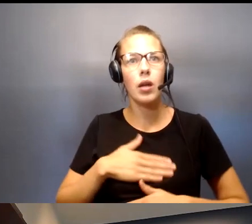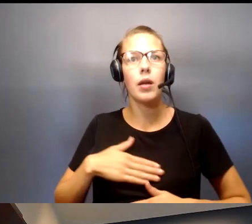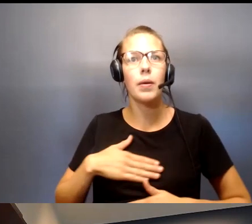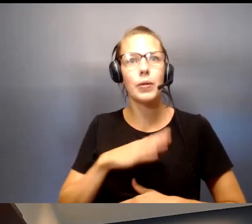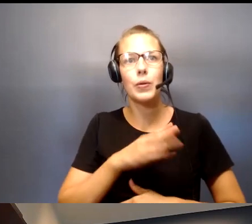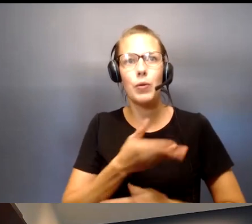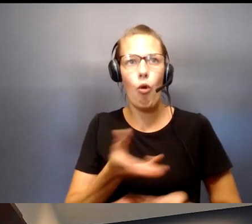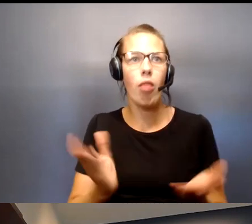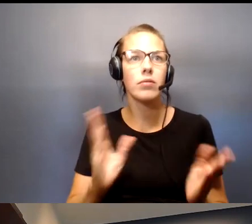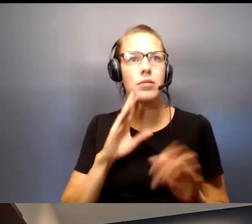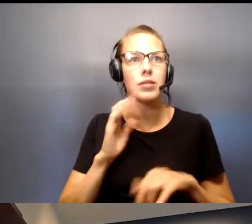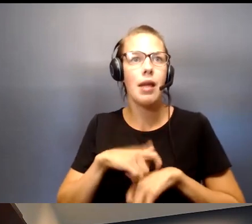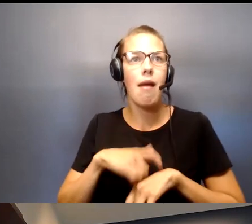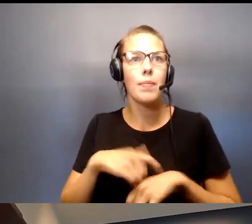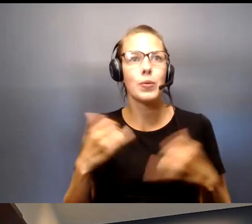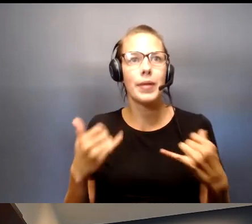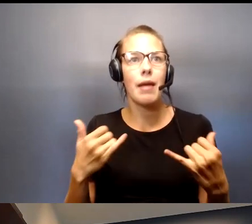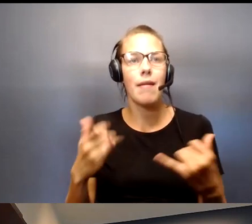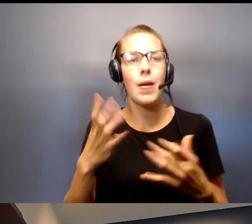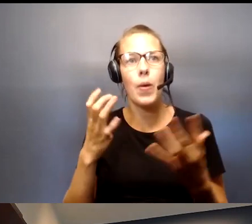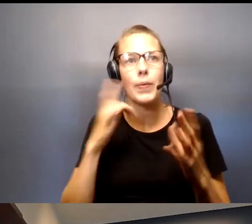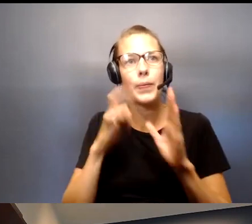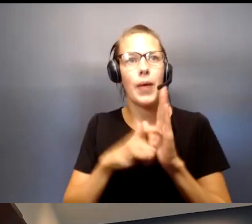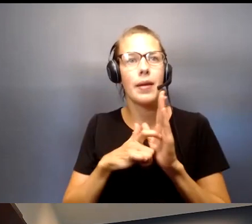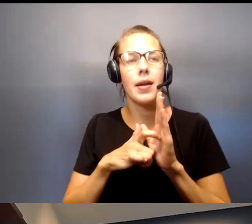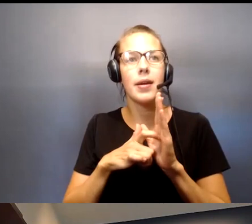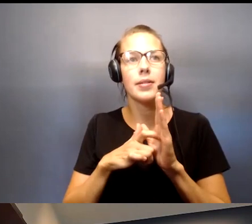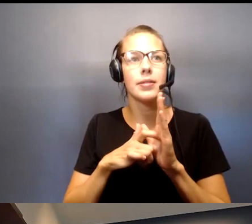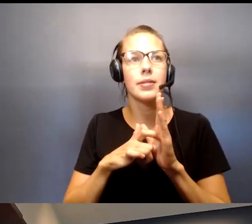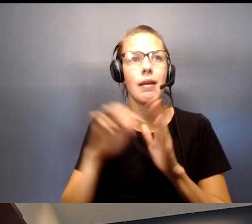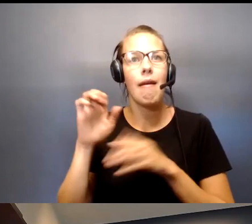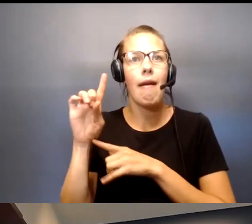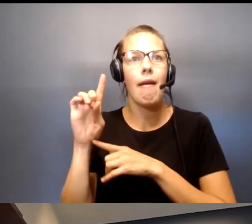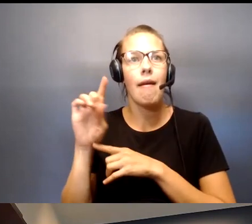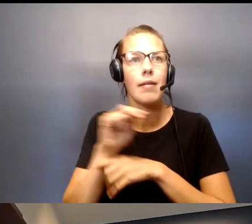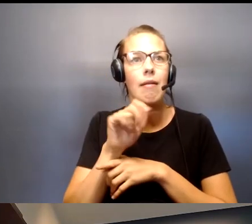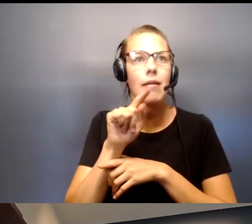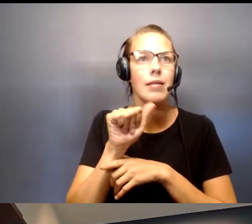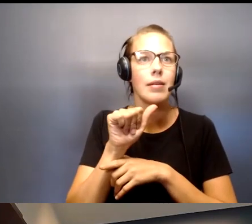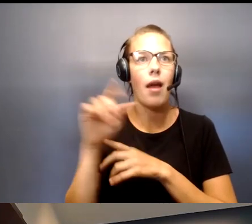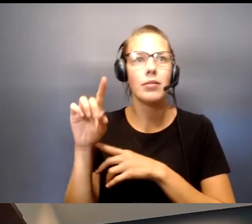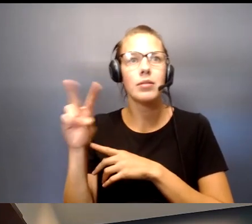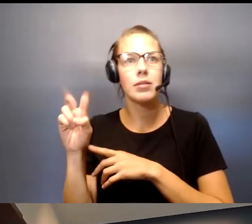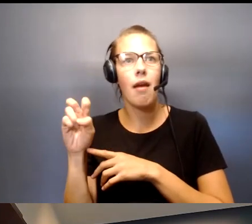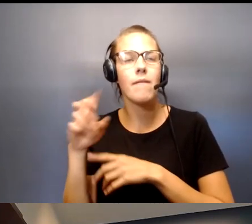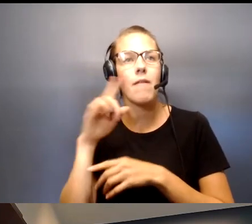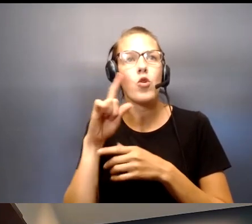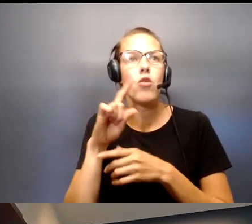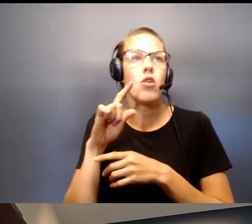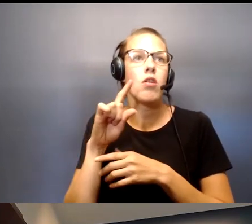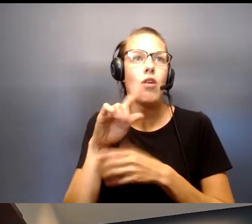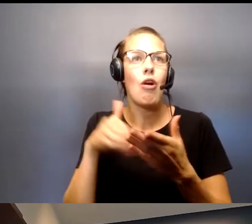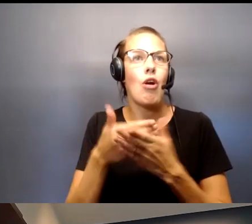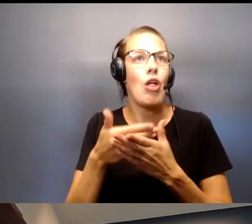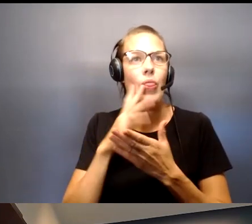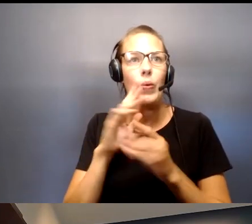time today with us. I do want to recognize Ed and Nita and Dave for all the work